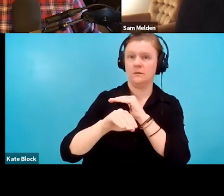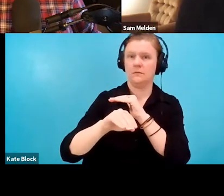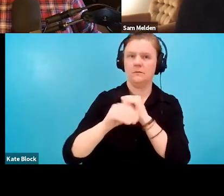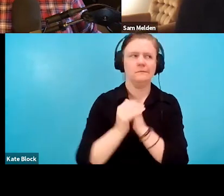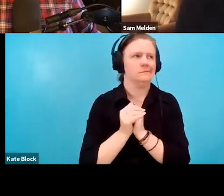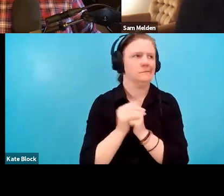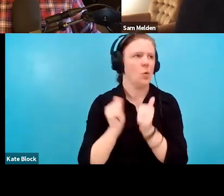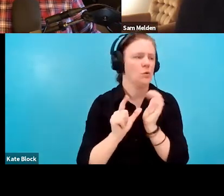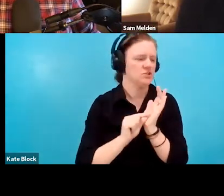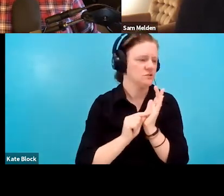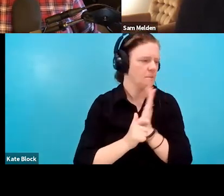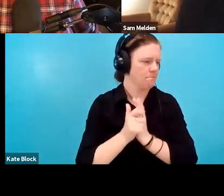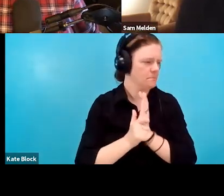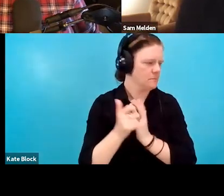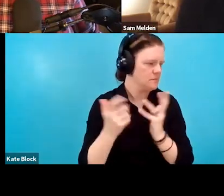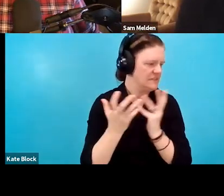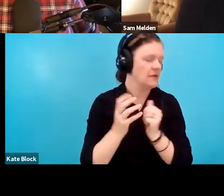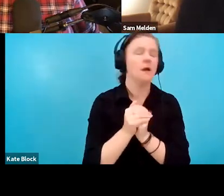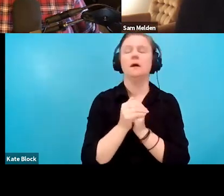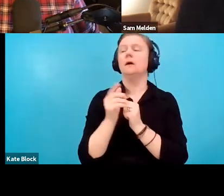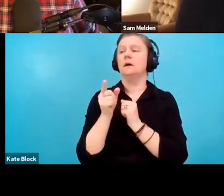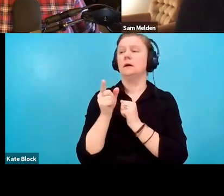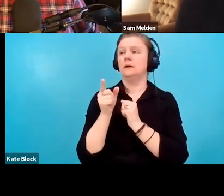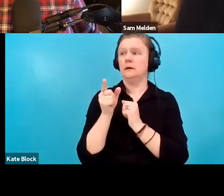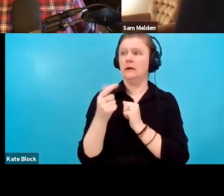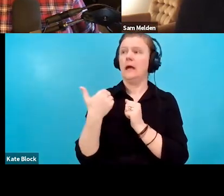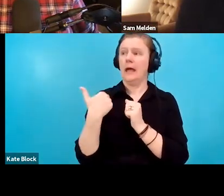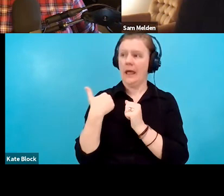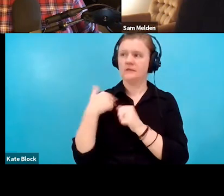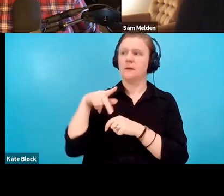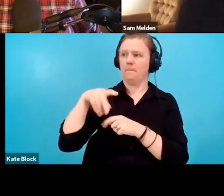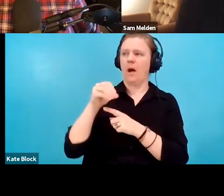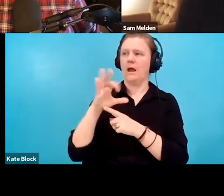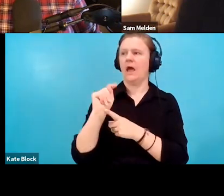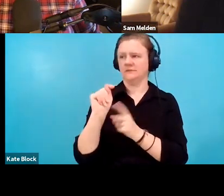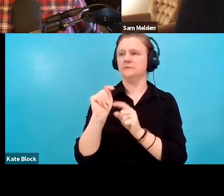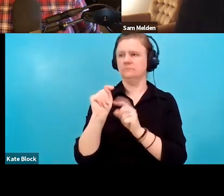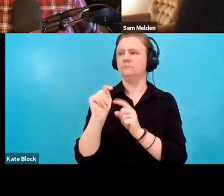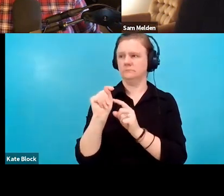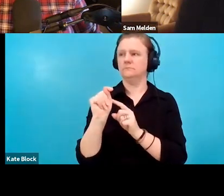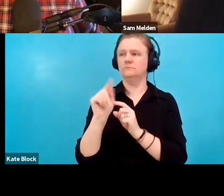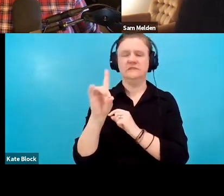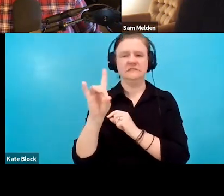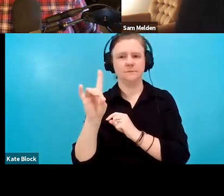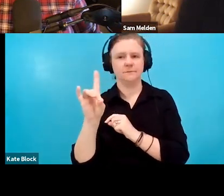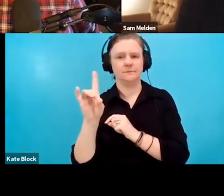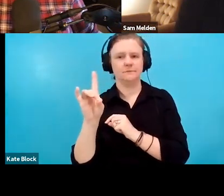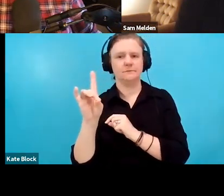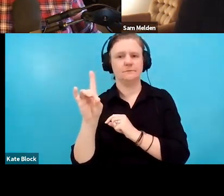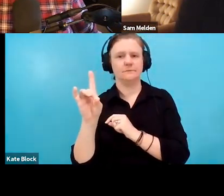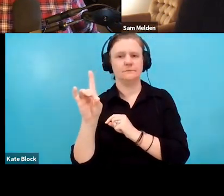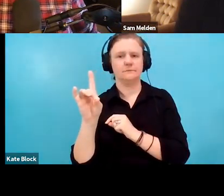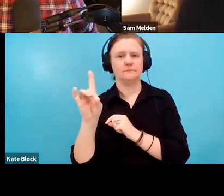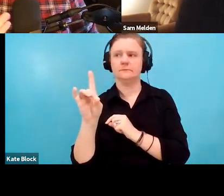which publication, but it's some big publication, and he has done a podcast. So, you know, it is